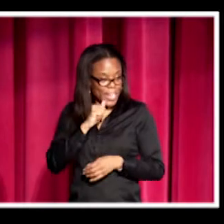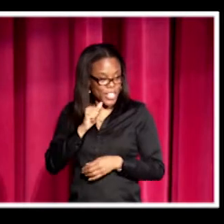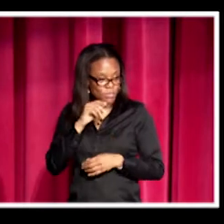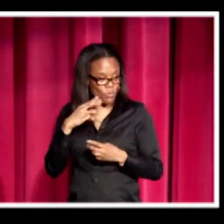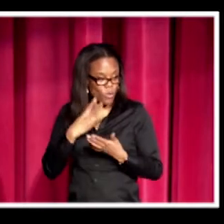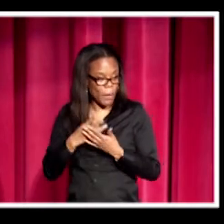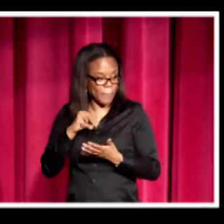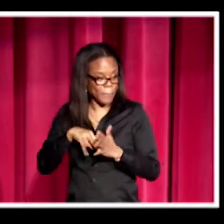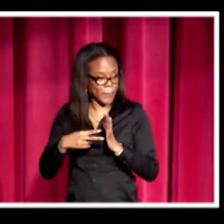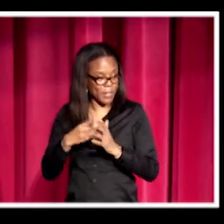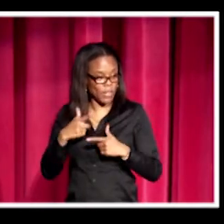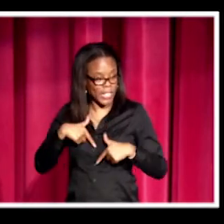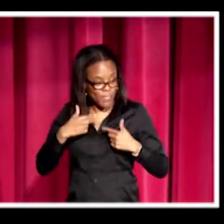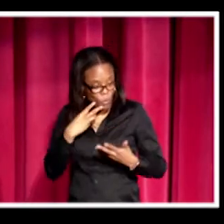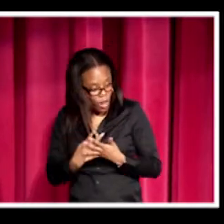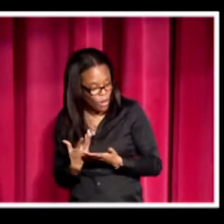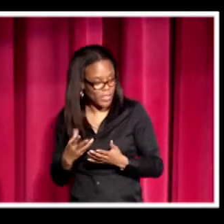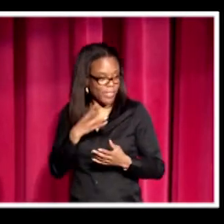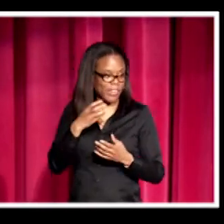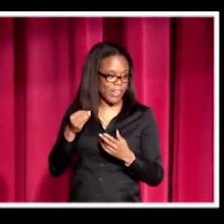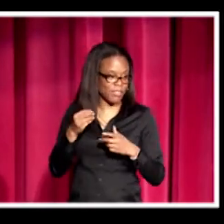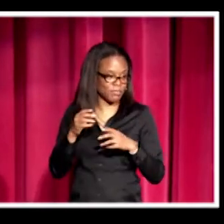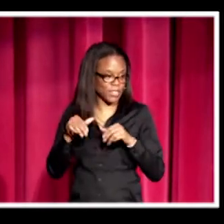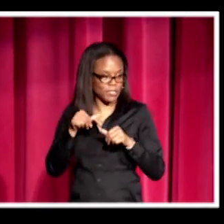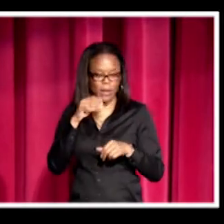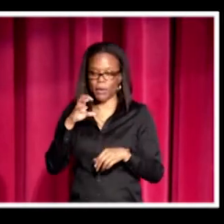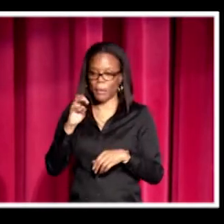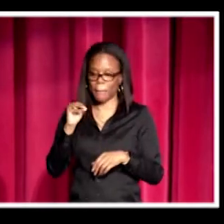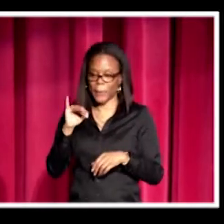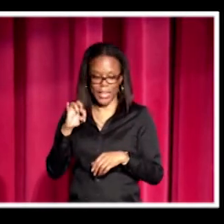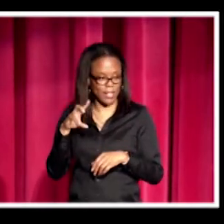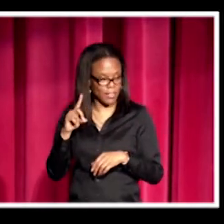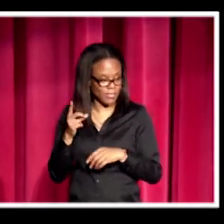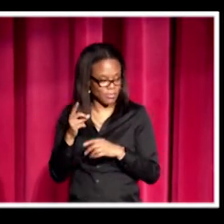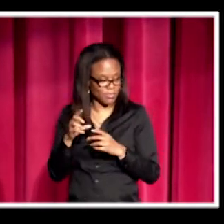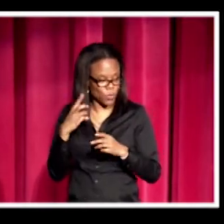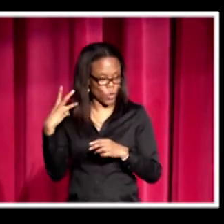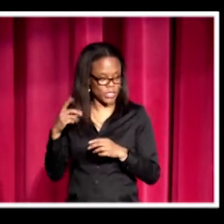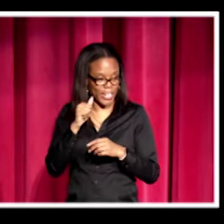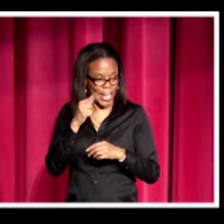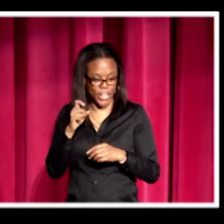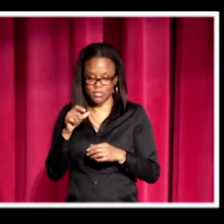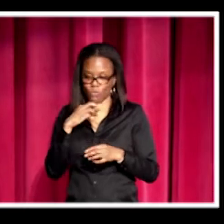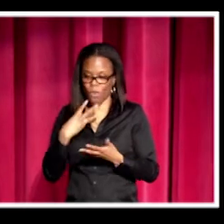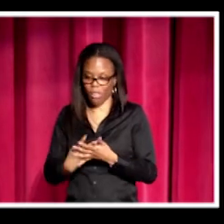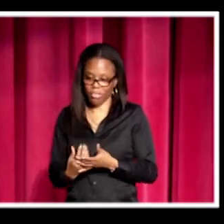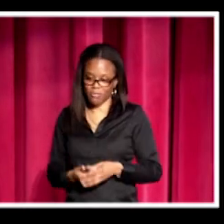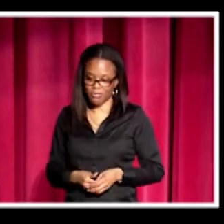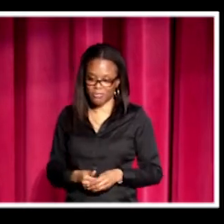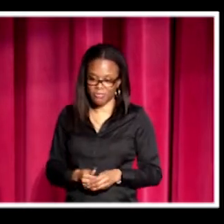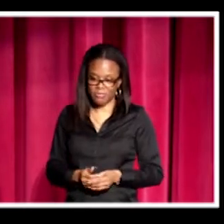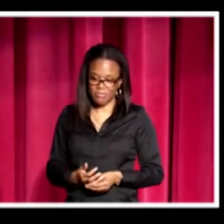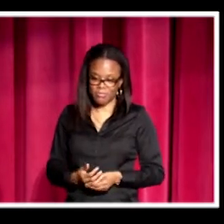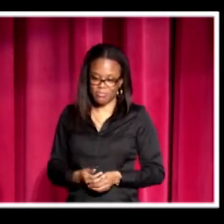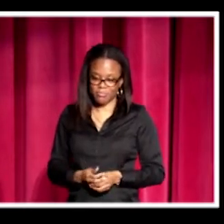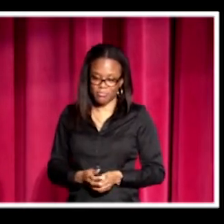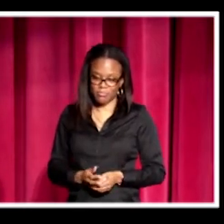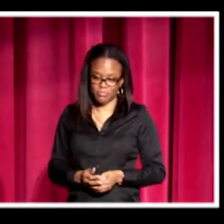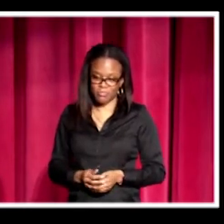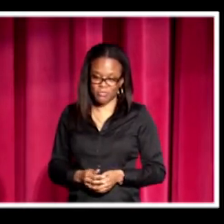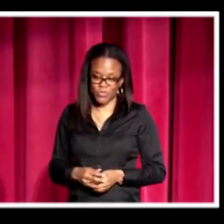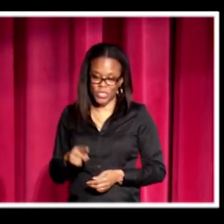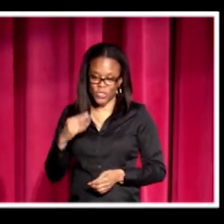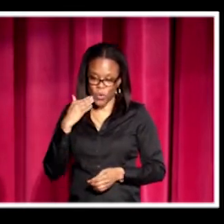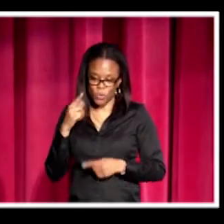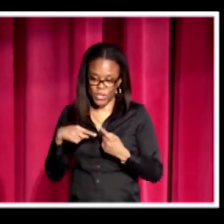and we're committed to making sure Washingtonians age well in the best city in the world. We also know that